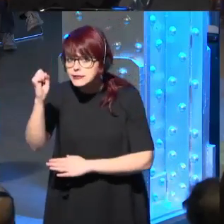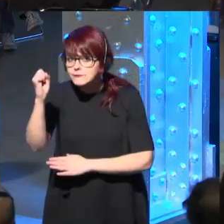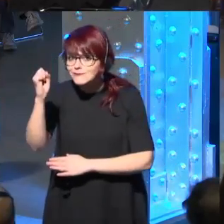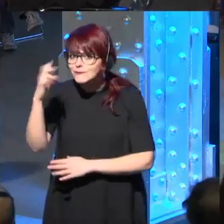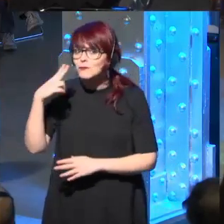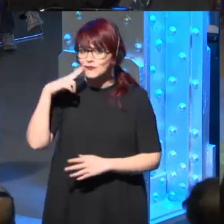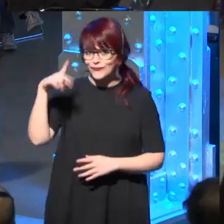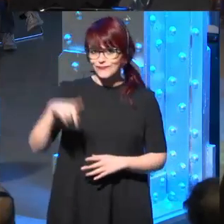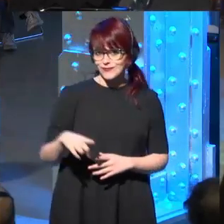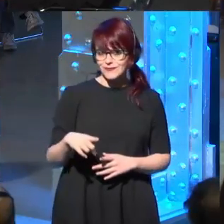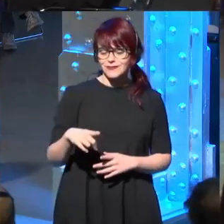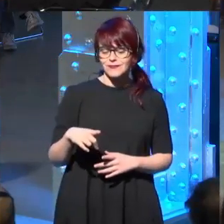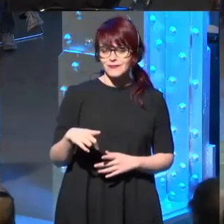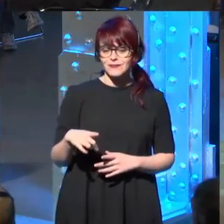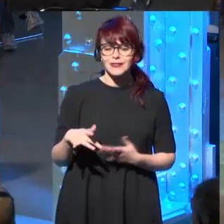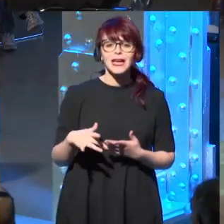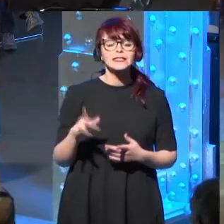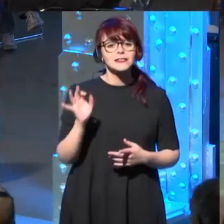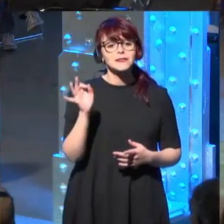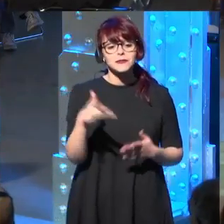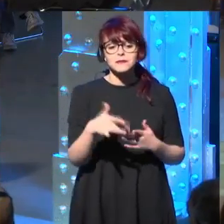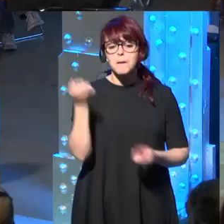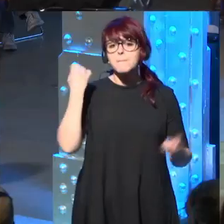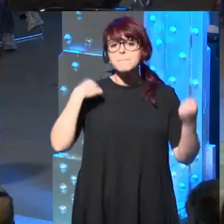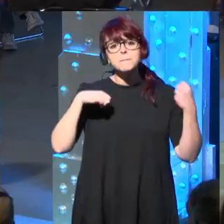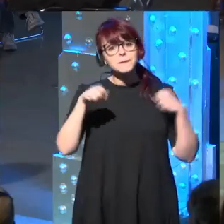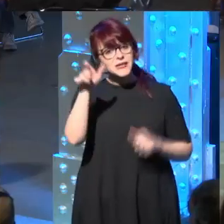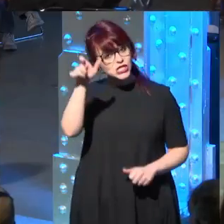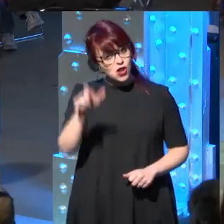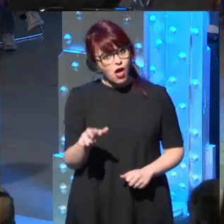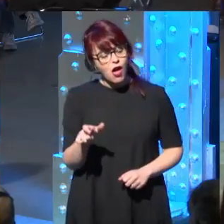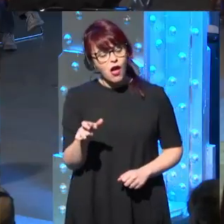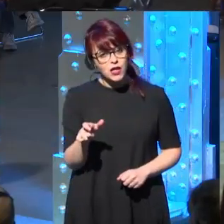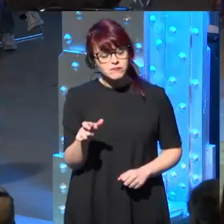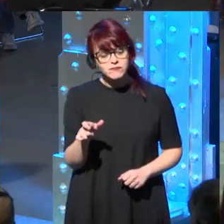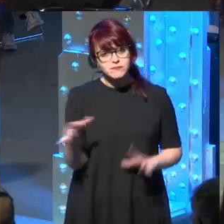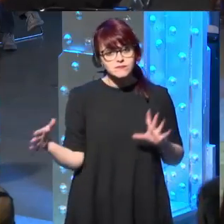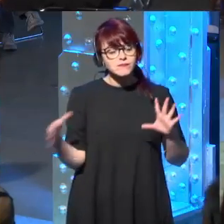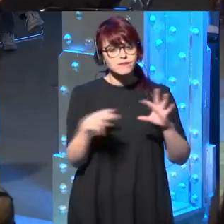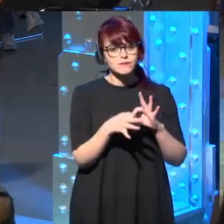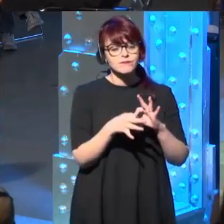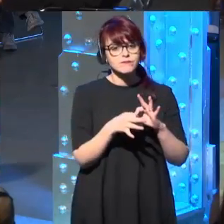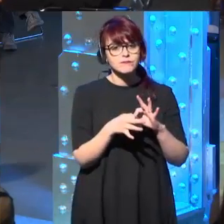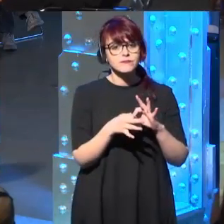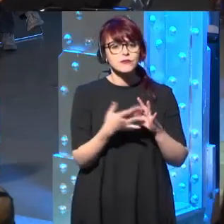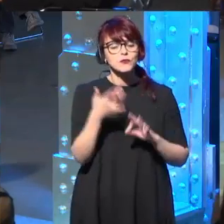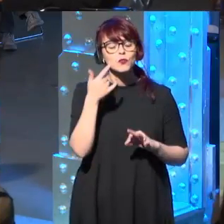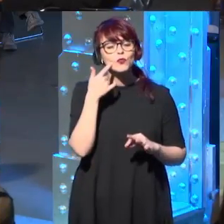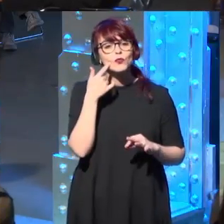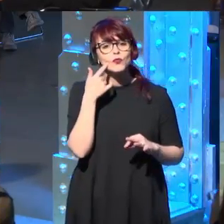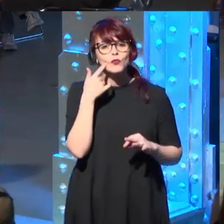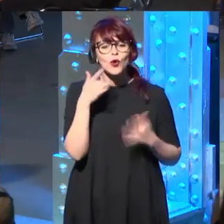the father. In that sense are postmodern characters. They